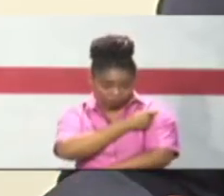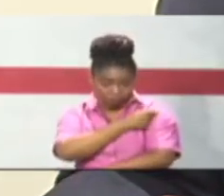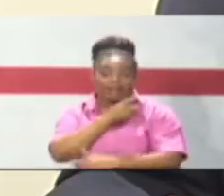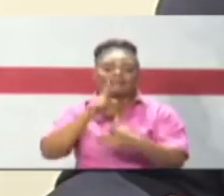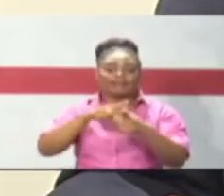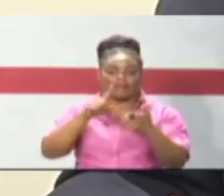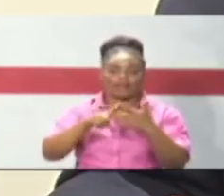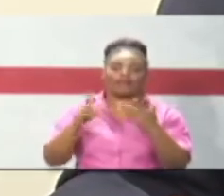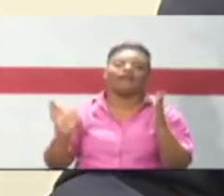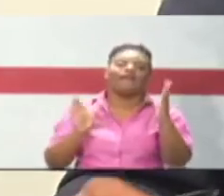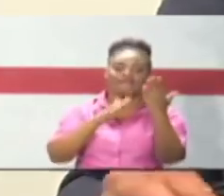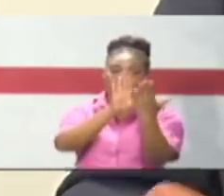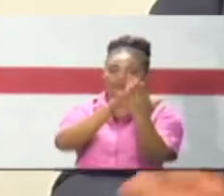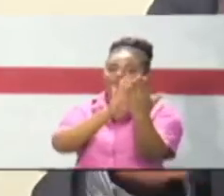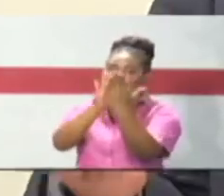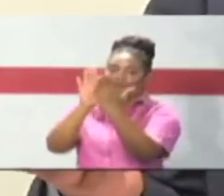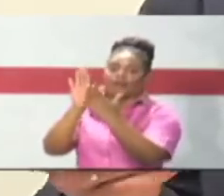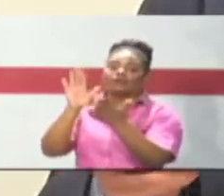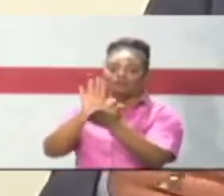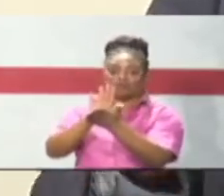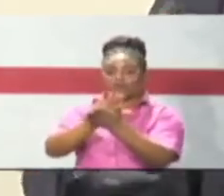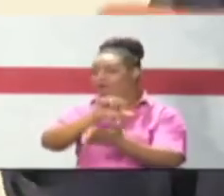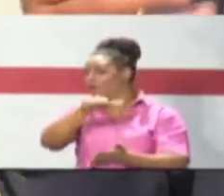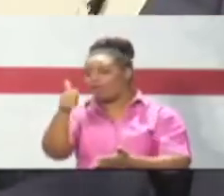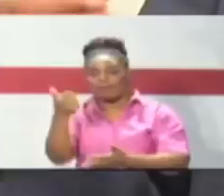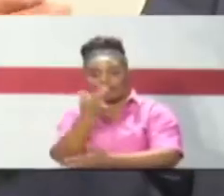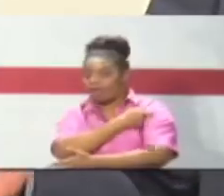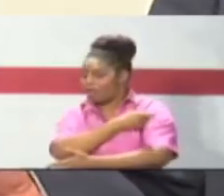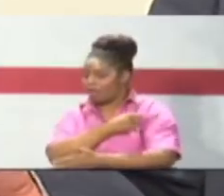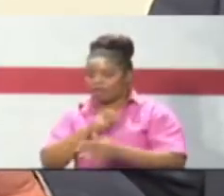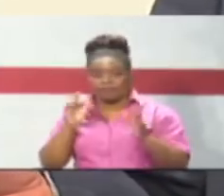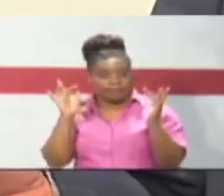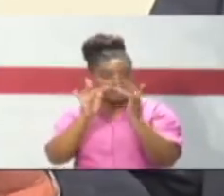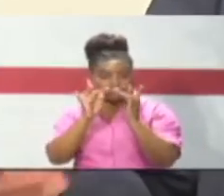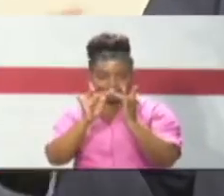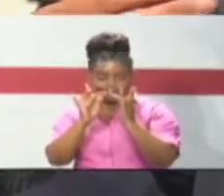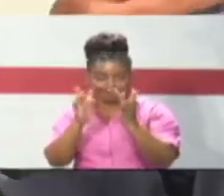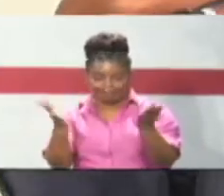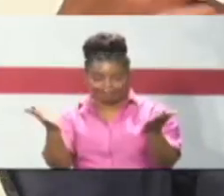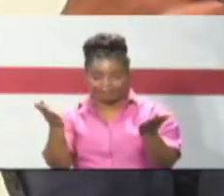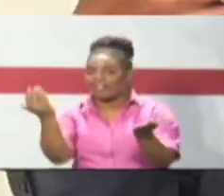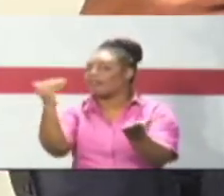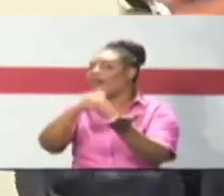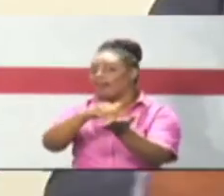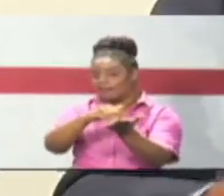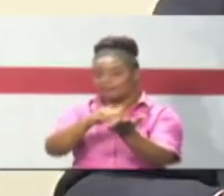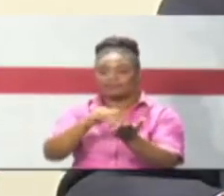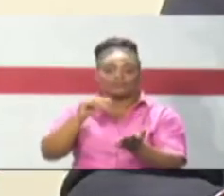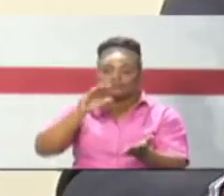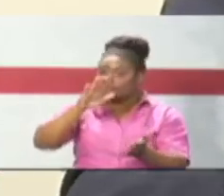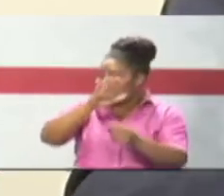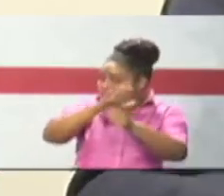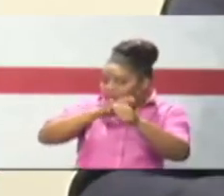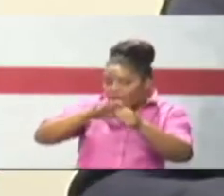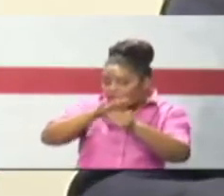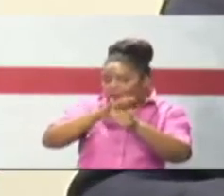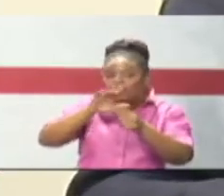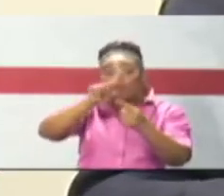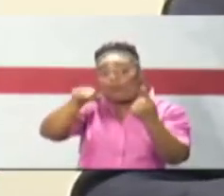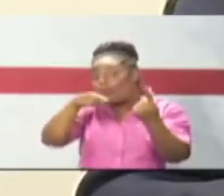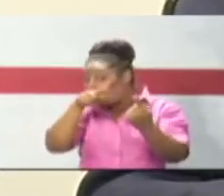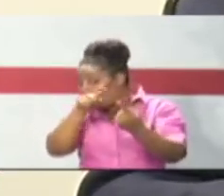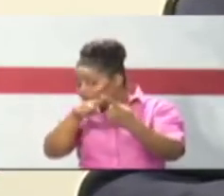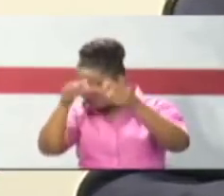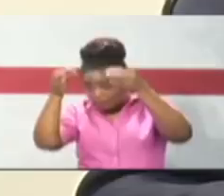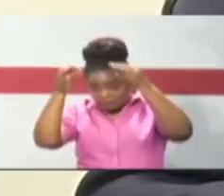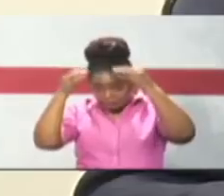those who are unvaccinated. There's no magic number, but when the Honorable Prime Minister made this announcement a